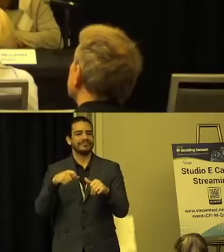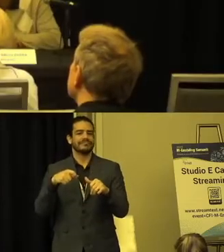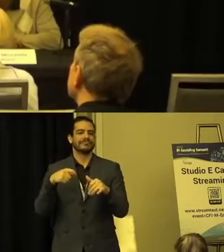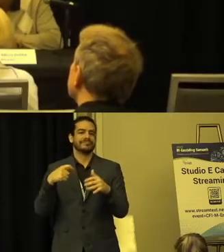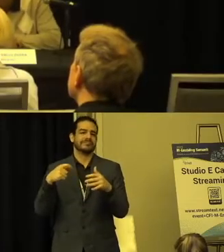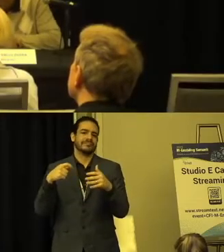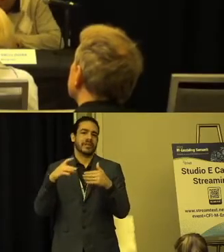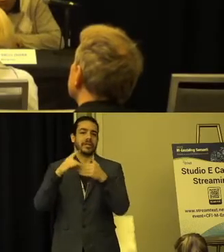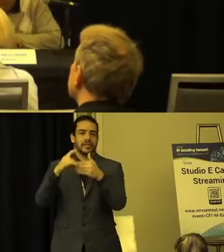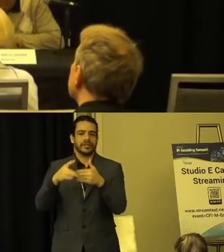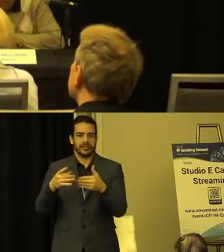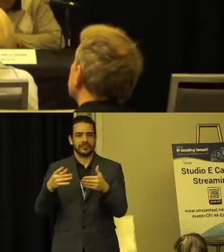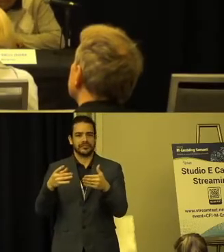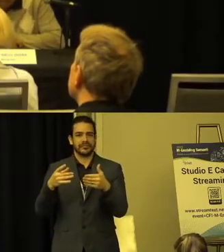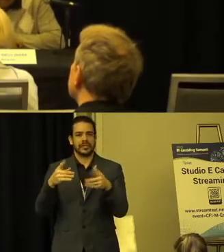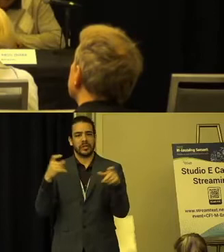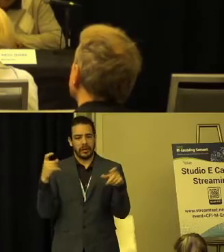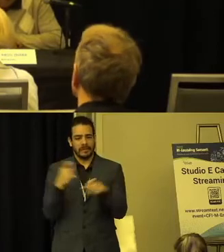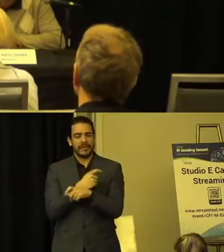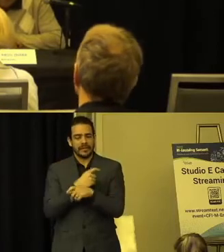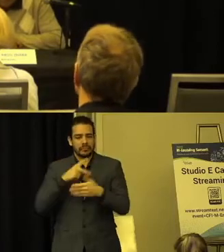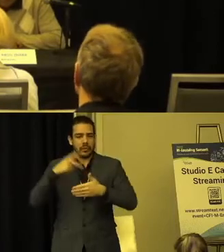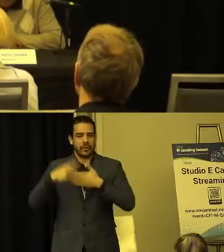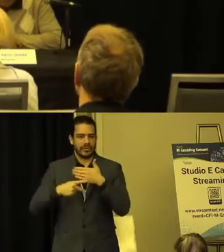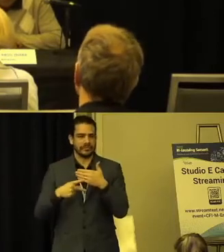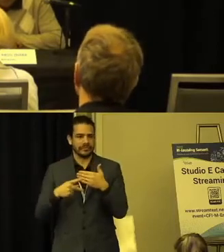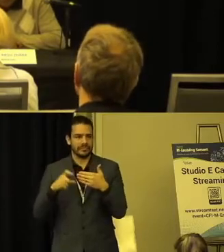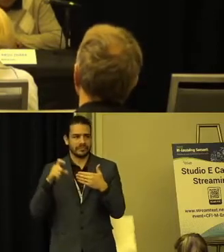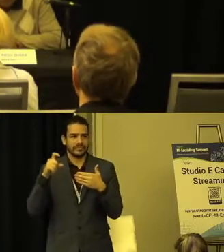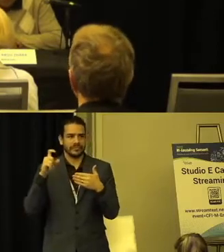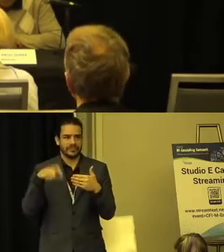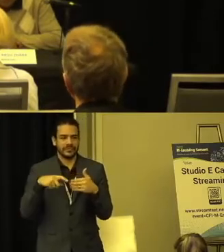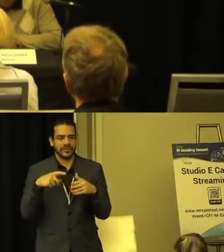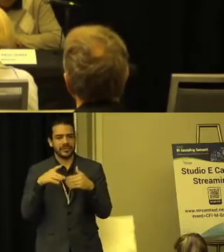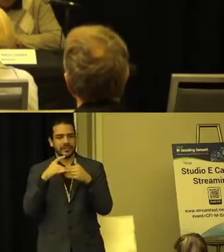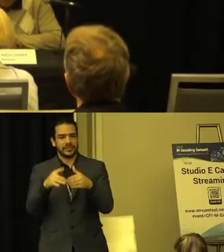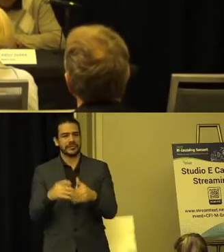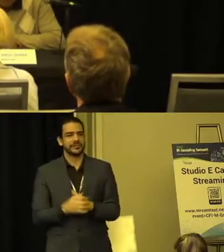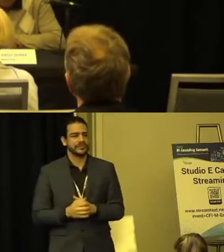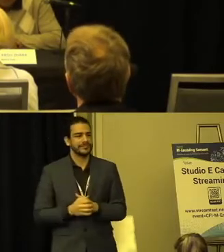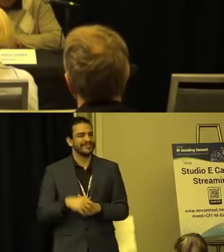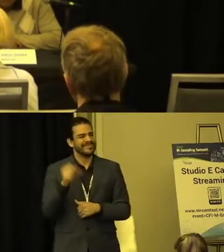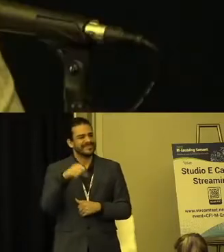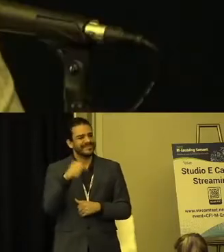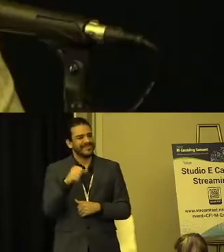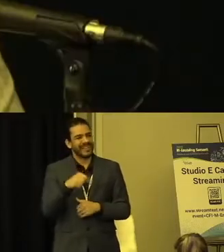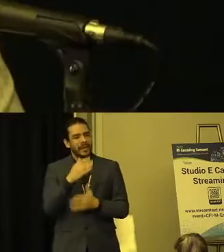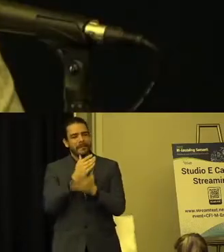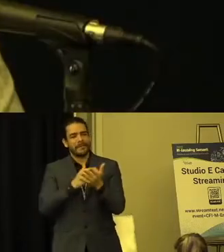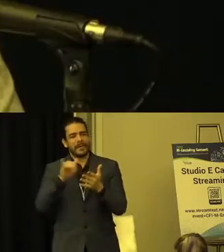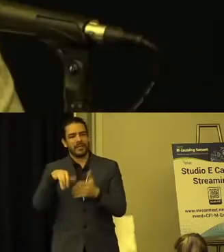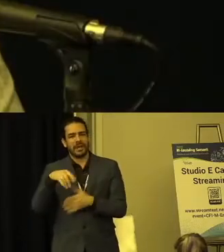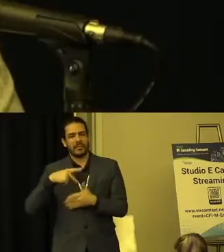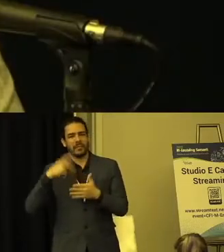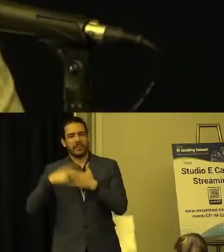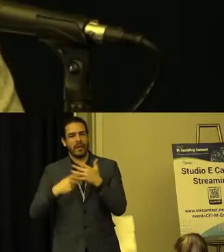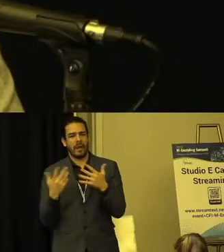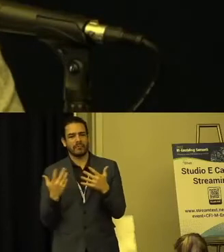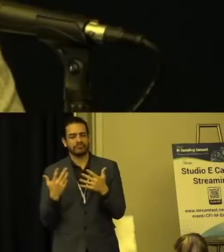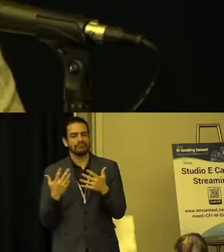program that needs good leadership. Yes, speaking of, and part of that program, I think, is also